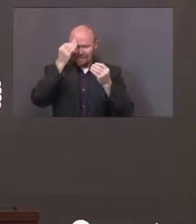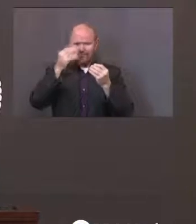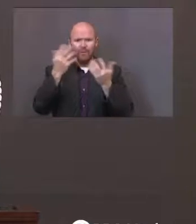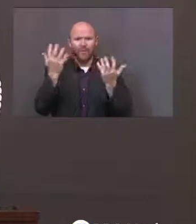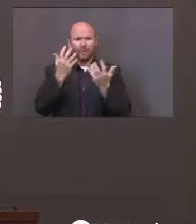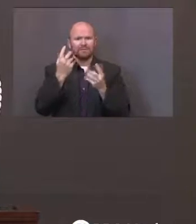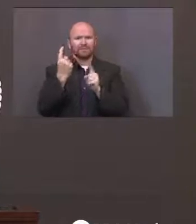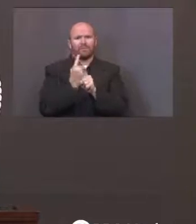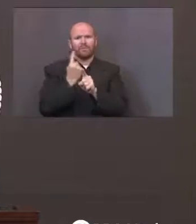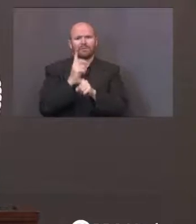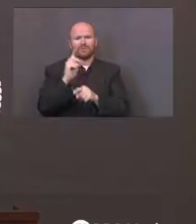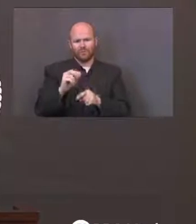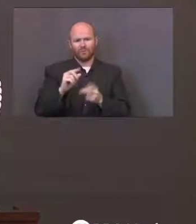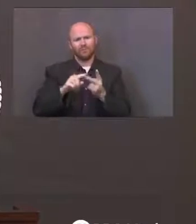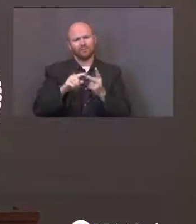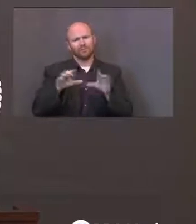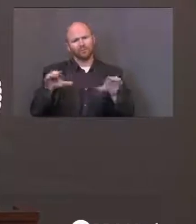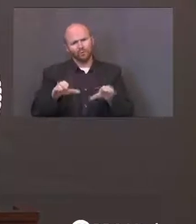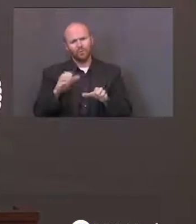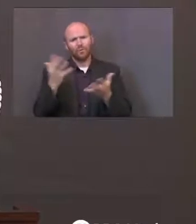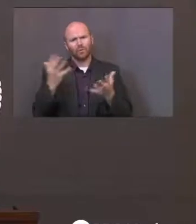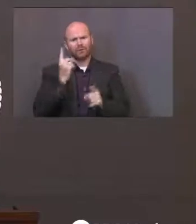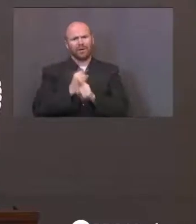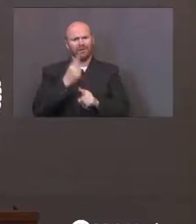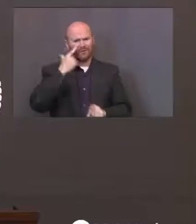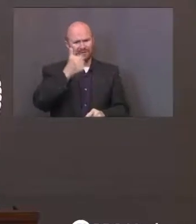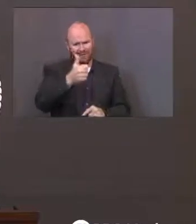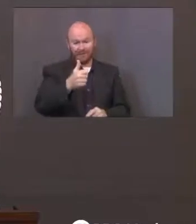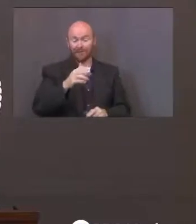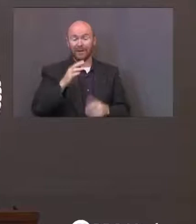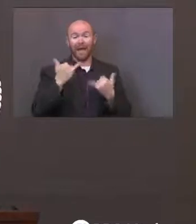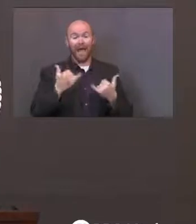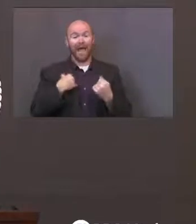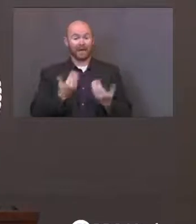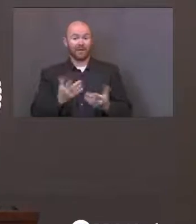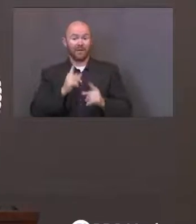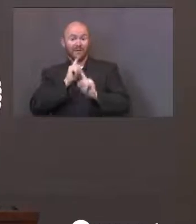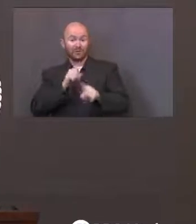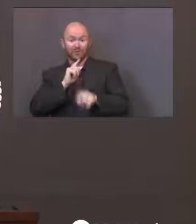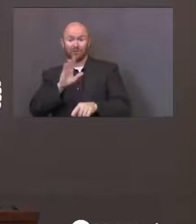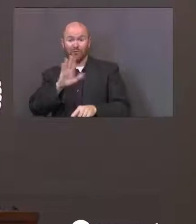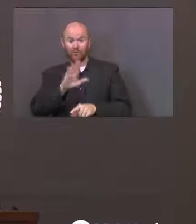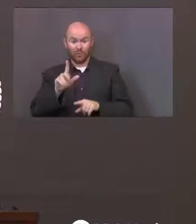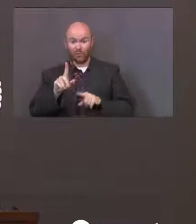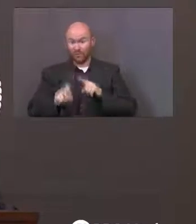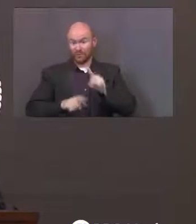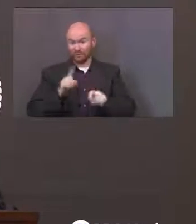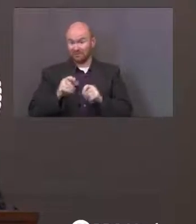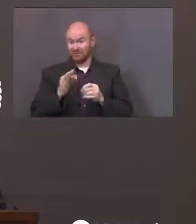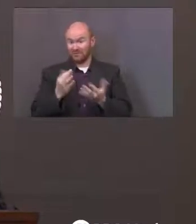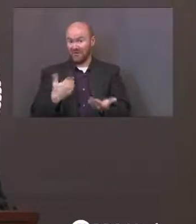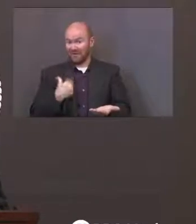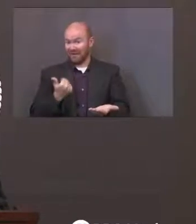there and conduct yourself accordingly. With that, we'll be happy to answer some questions now for any that have any.